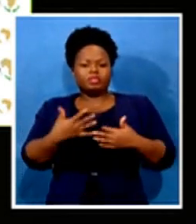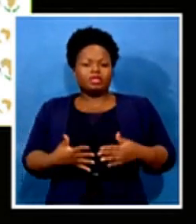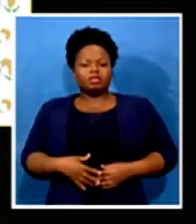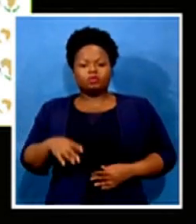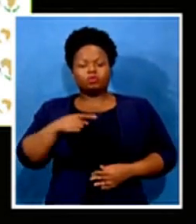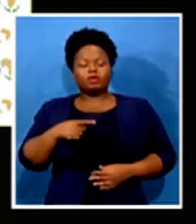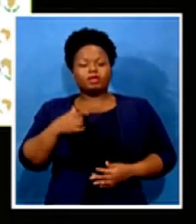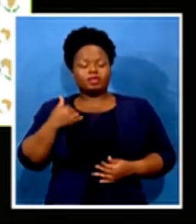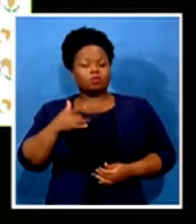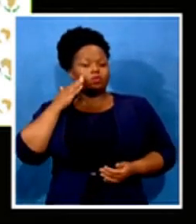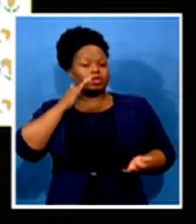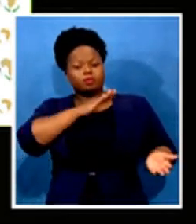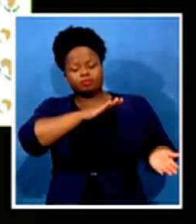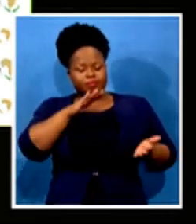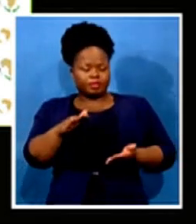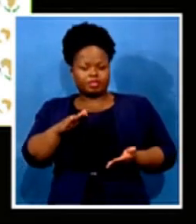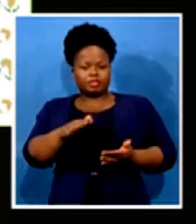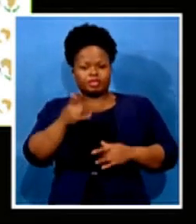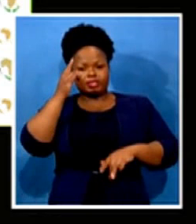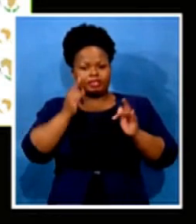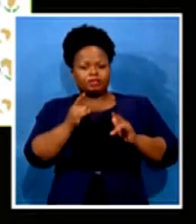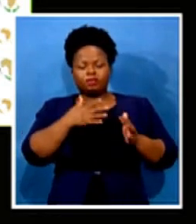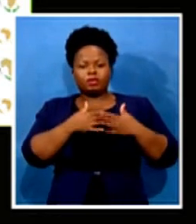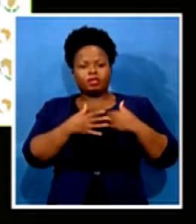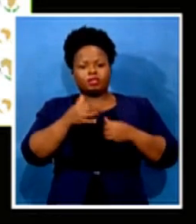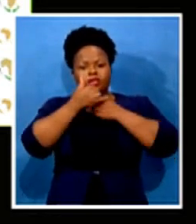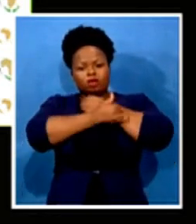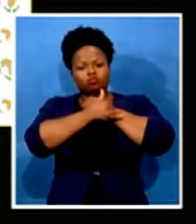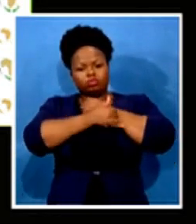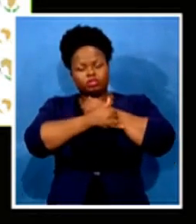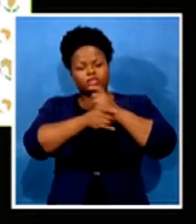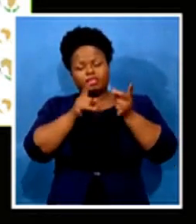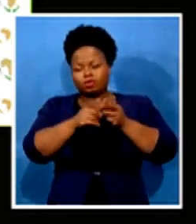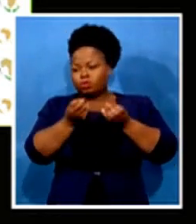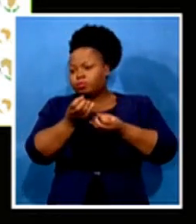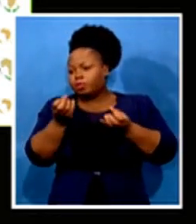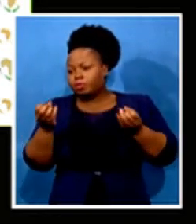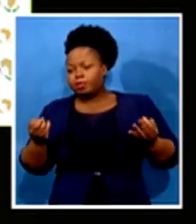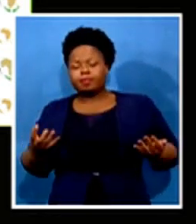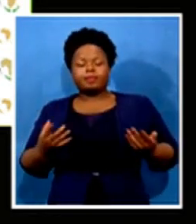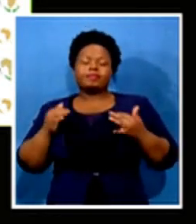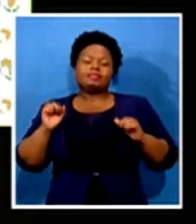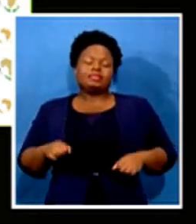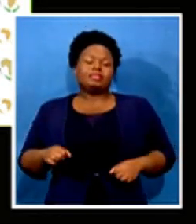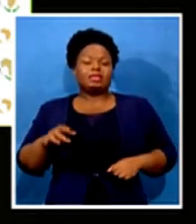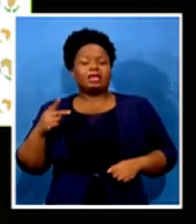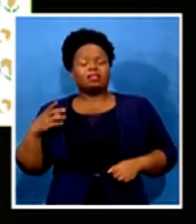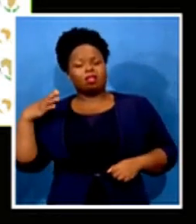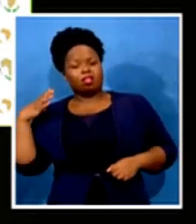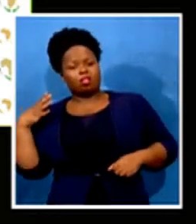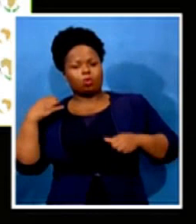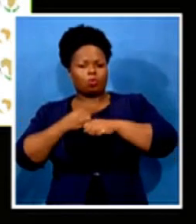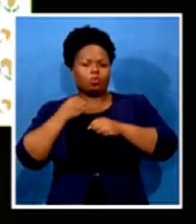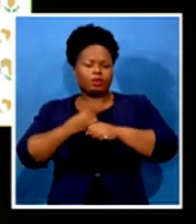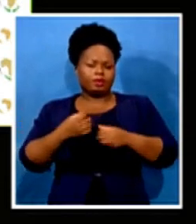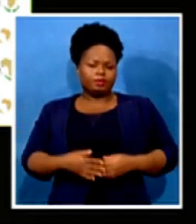city of any country. There's another thing distributing the vaccines across the country. So whether Ghana gets the vaccine at the end